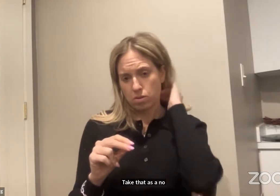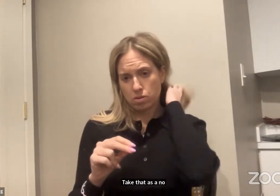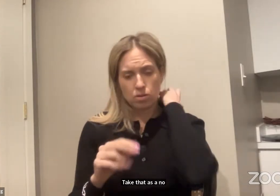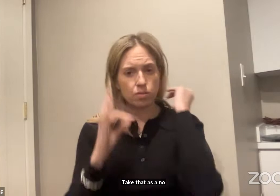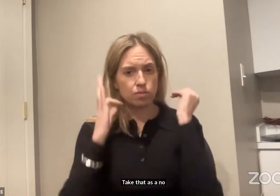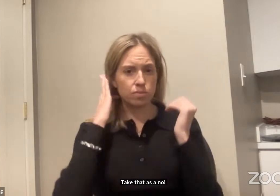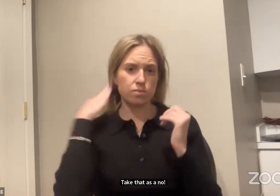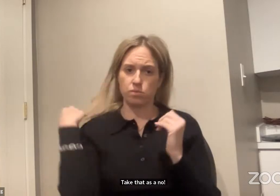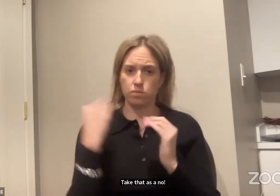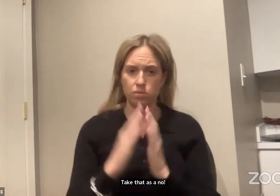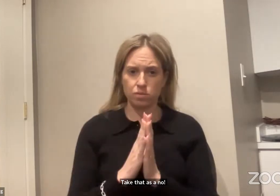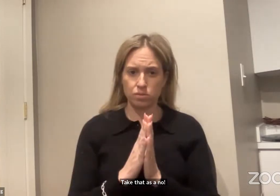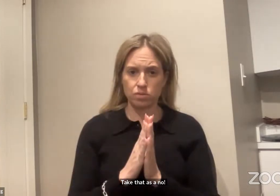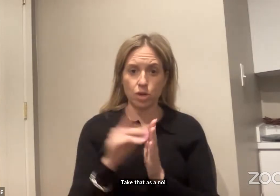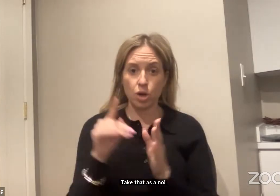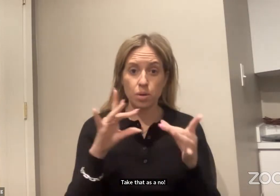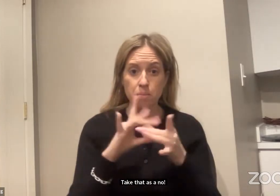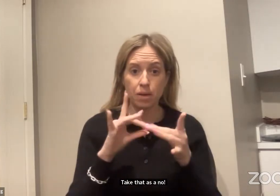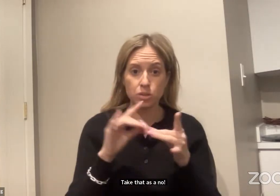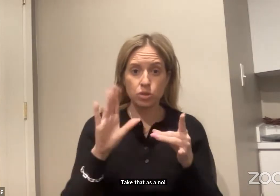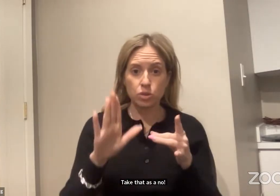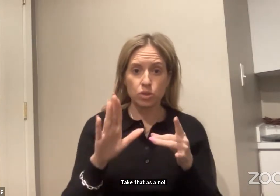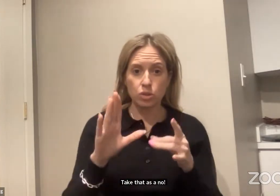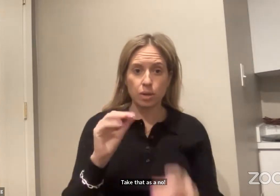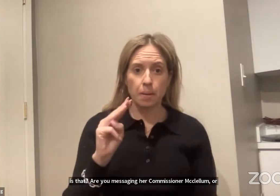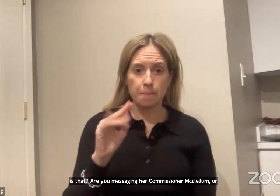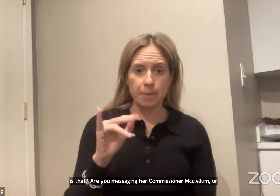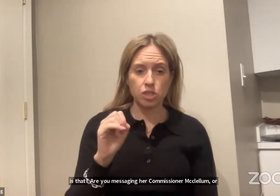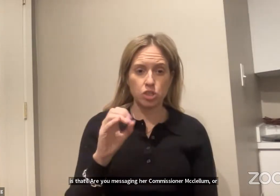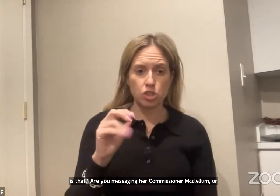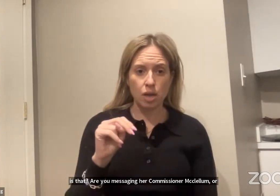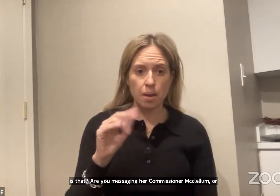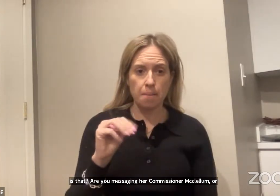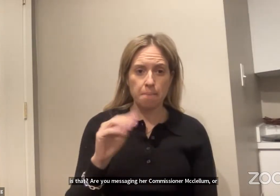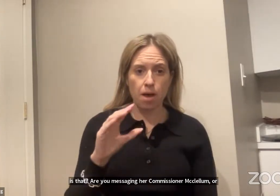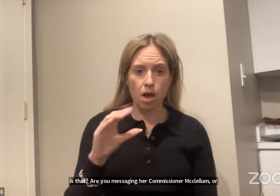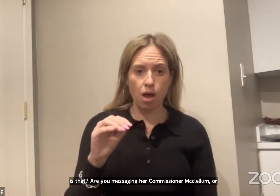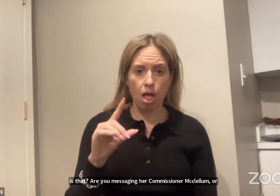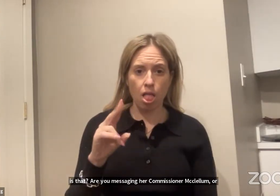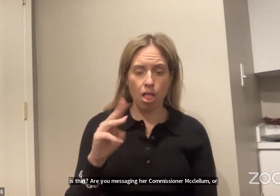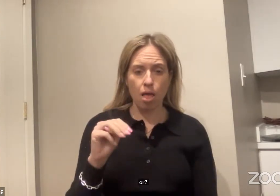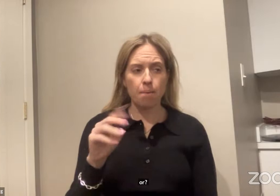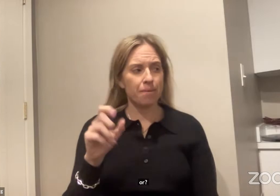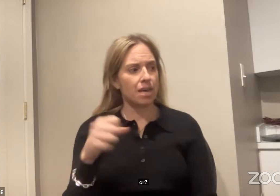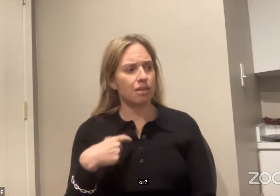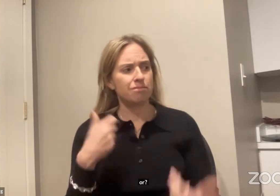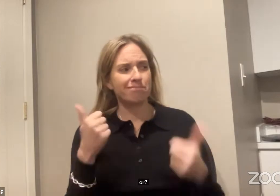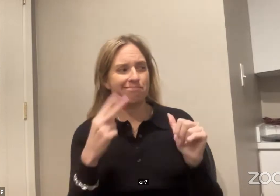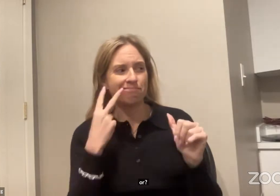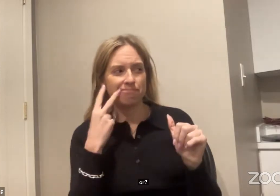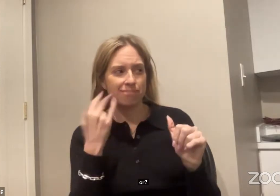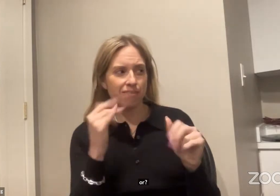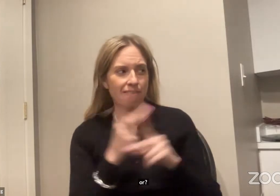Are you messaging her, Commissioner McCollum, or? Yeah, I'm trying to see if I can figure out where she is.